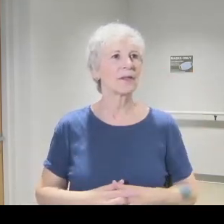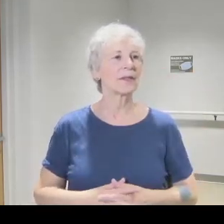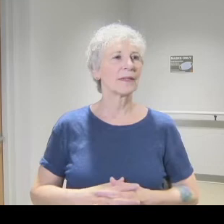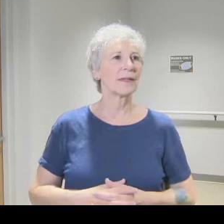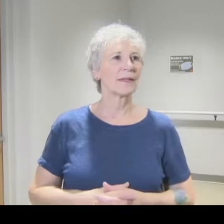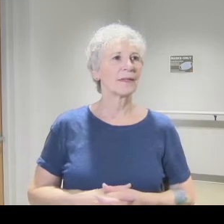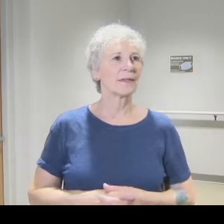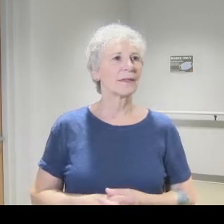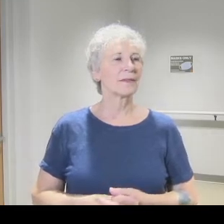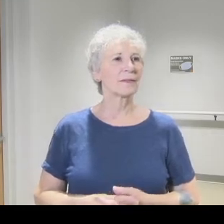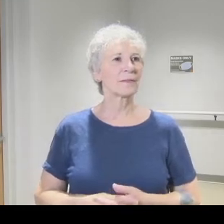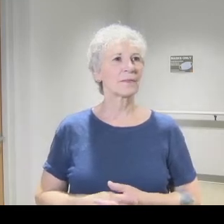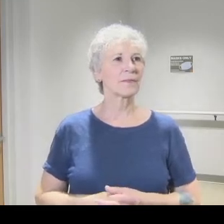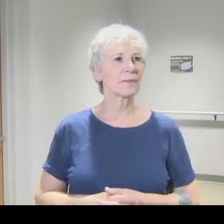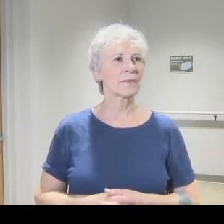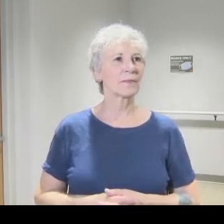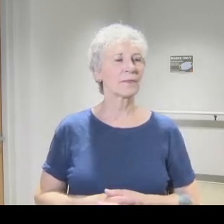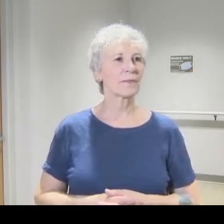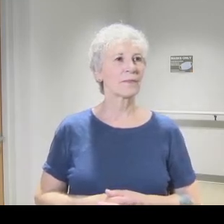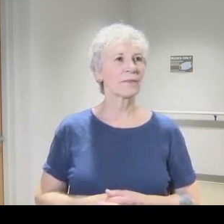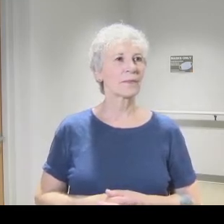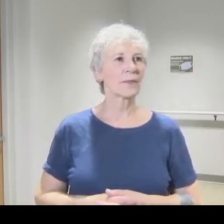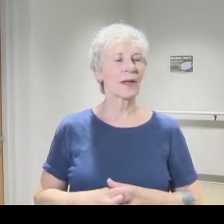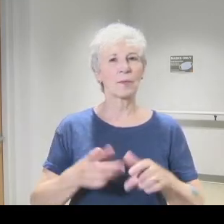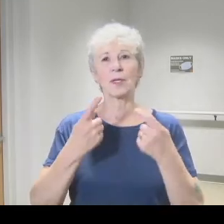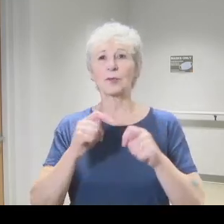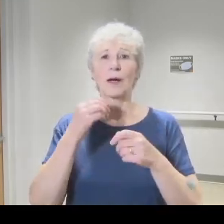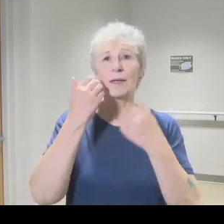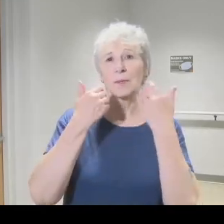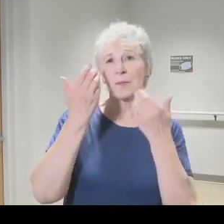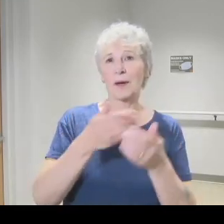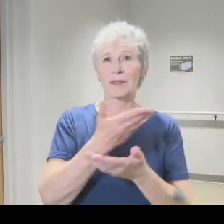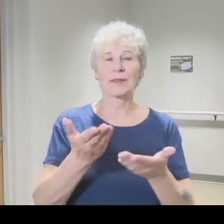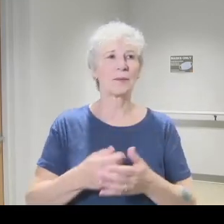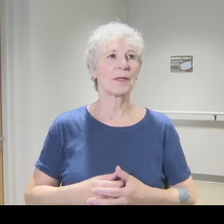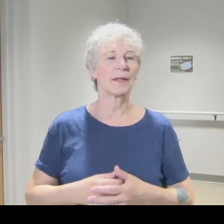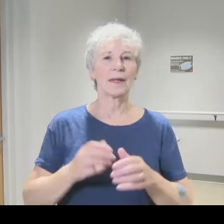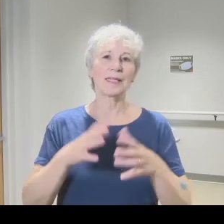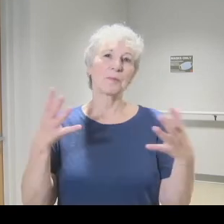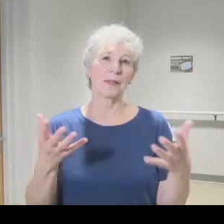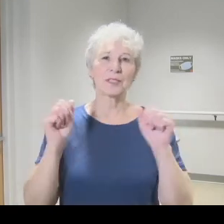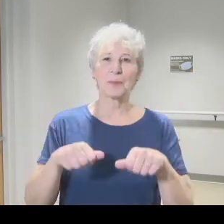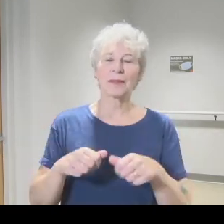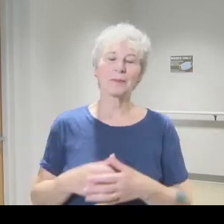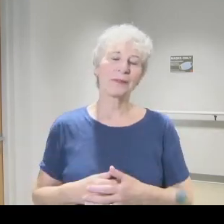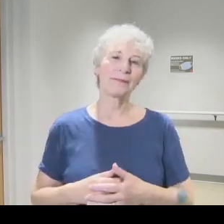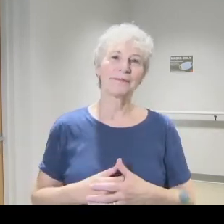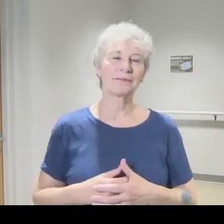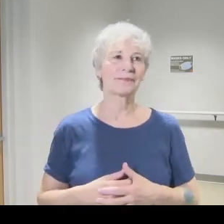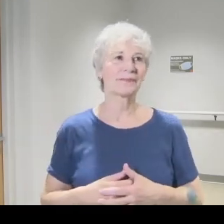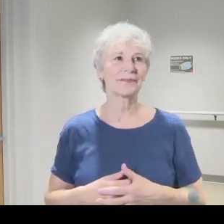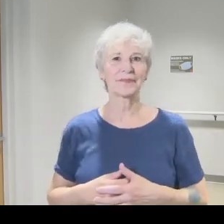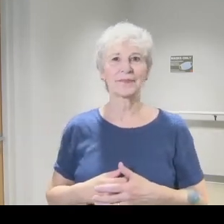realize it or not. I try to embarrass them as much as I can while they're here. So here's what we're going to do. I'm going to get you to hold